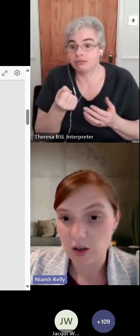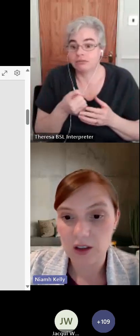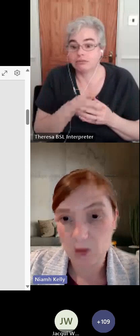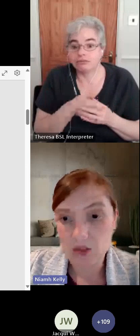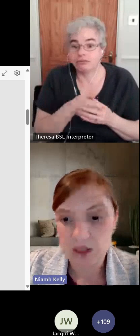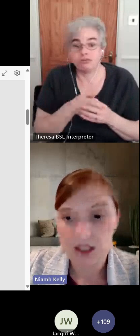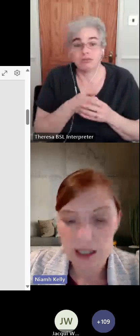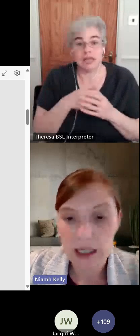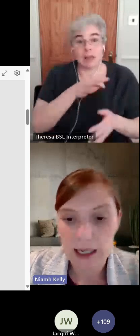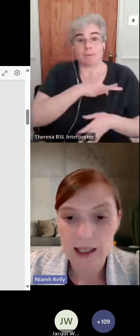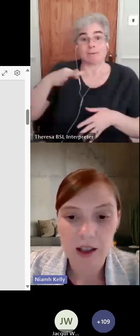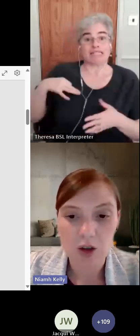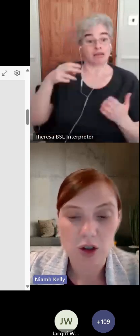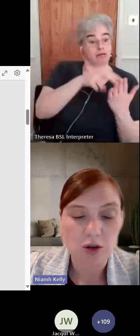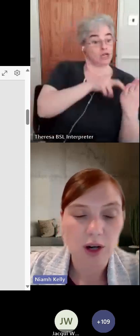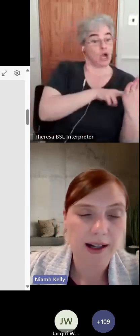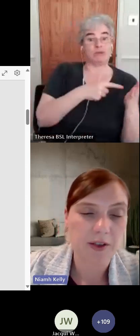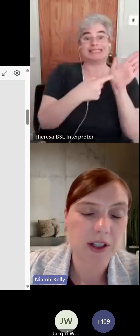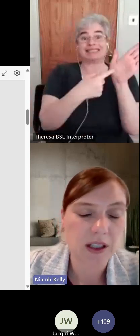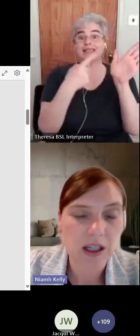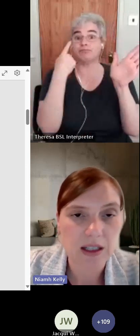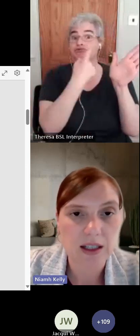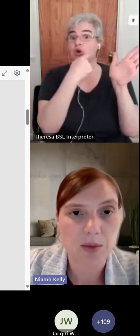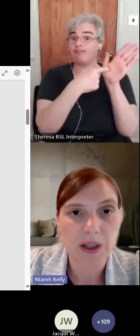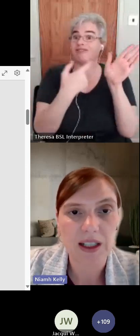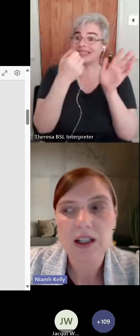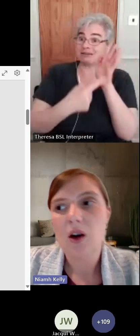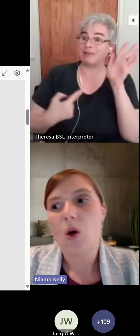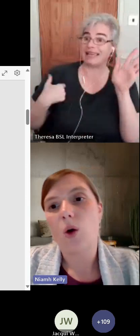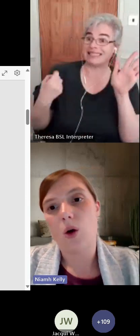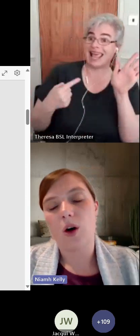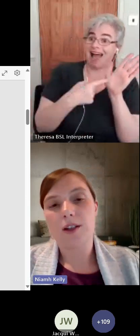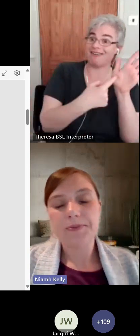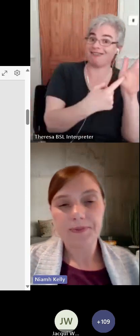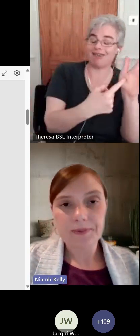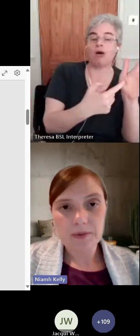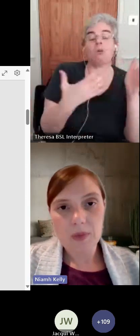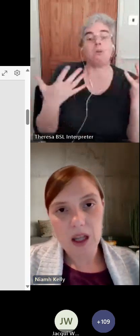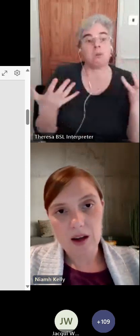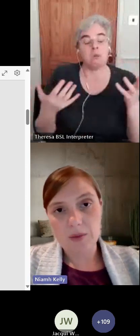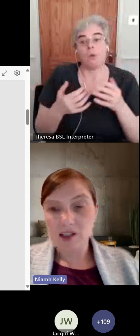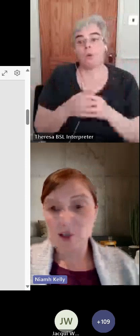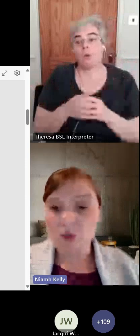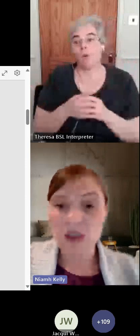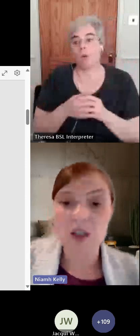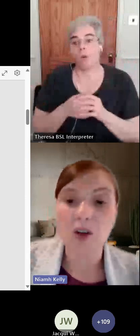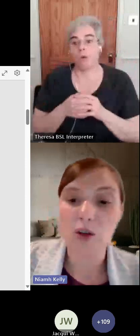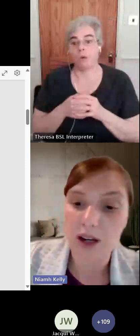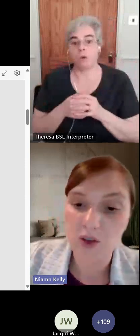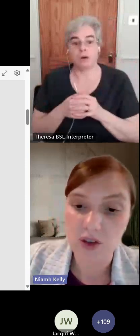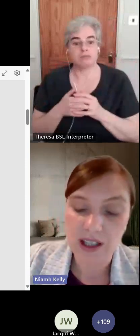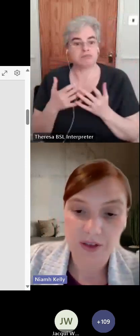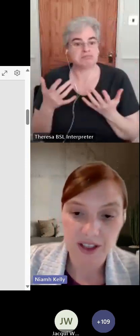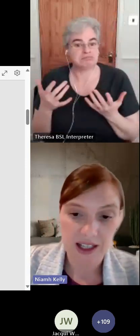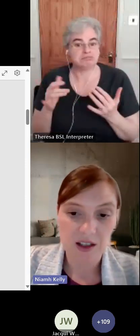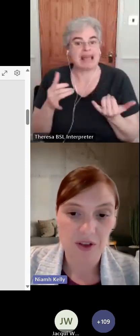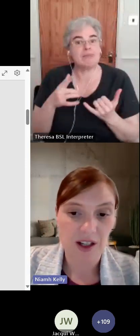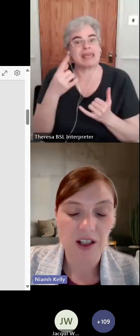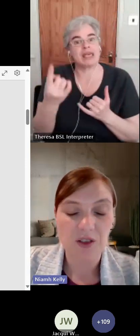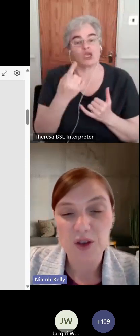the medical notes to declare that you do have a disability, or is it something that you have